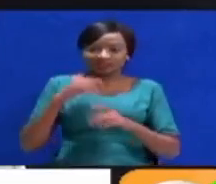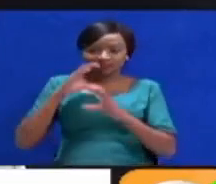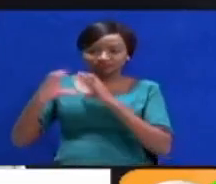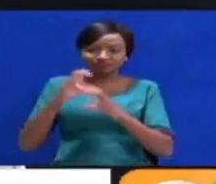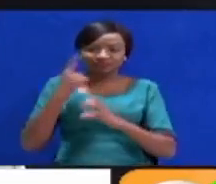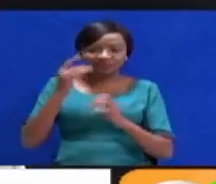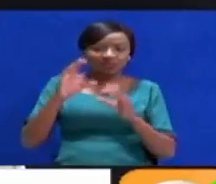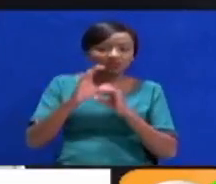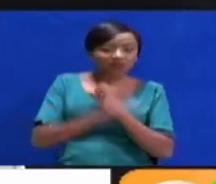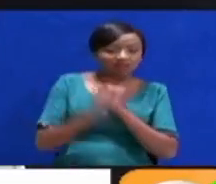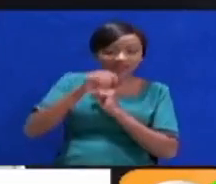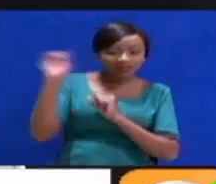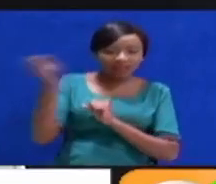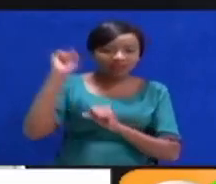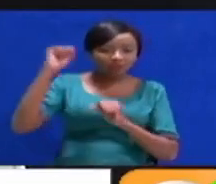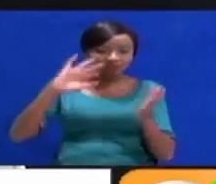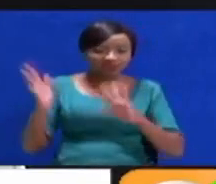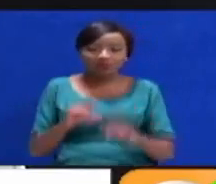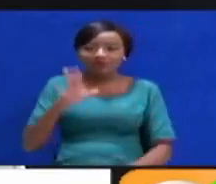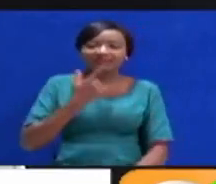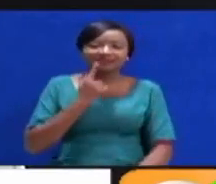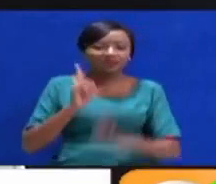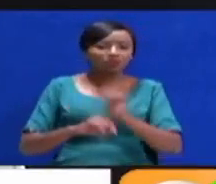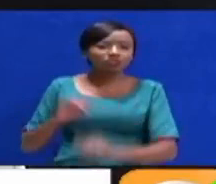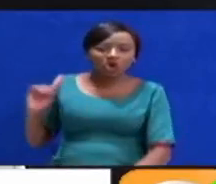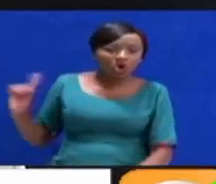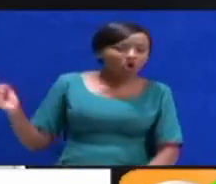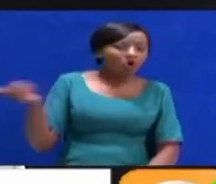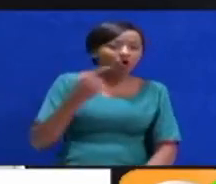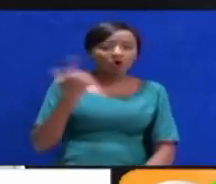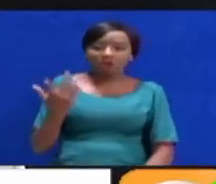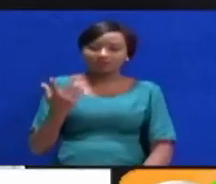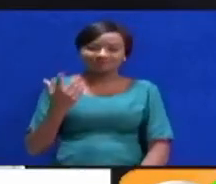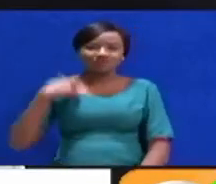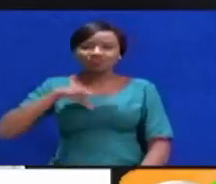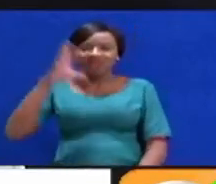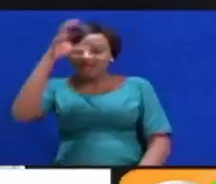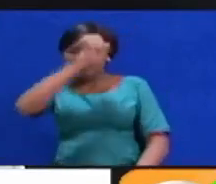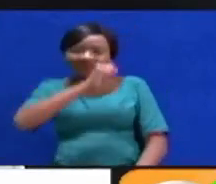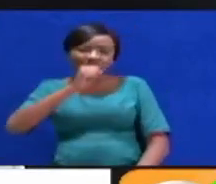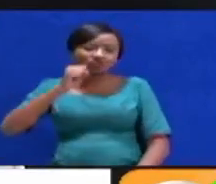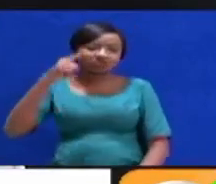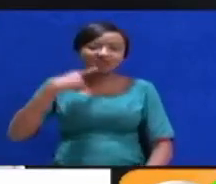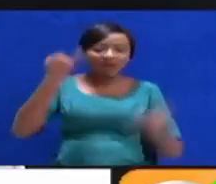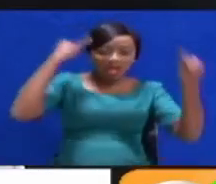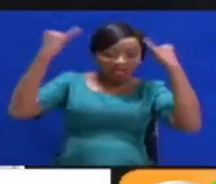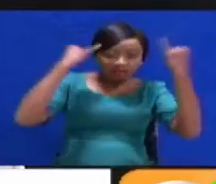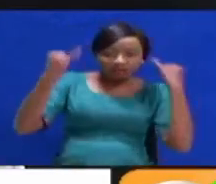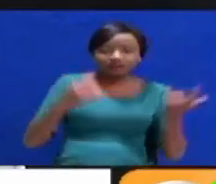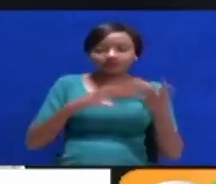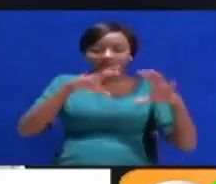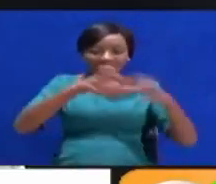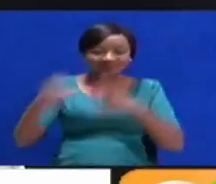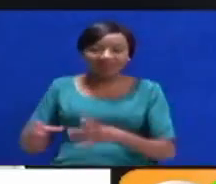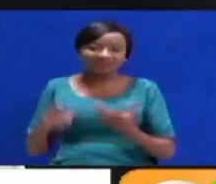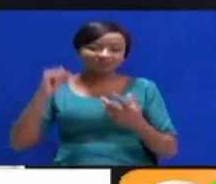the country's politics. He said, "All the pretensions we have right now about ideology, parties, and even